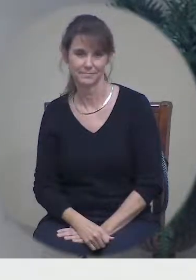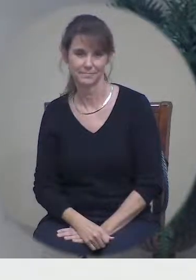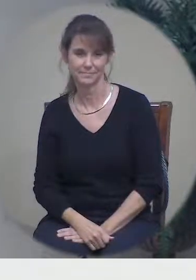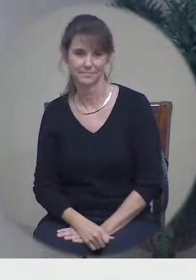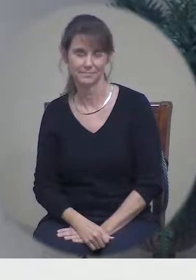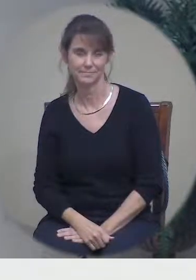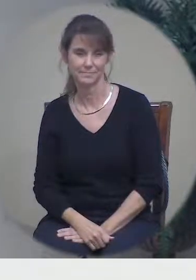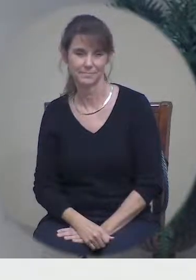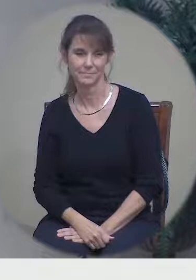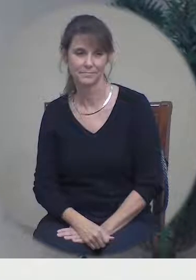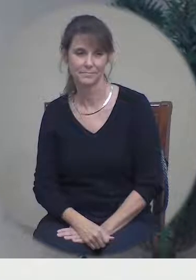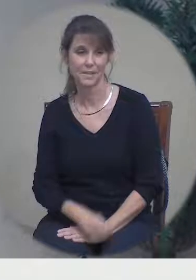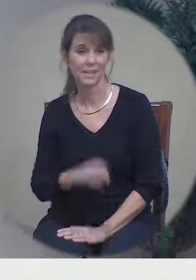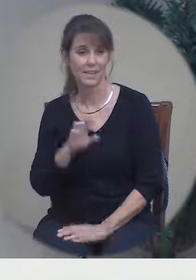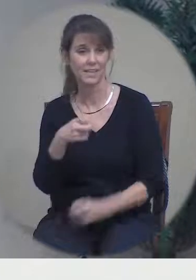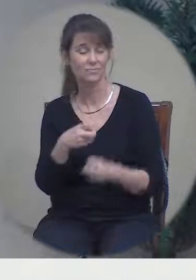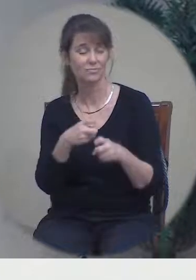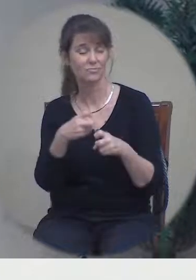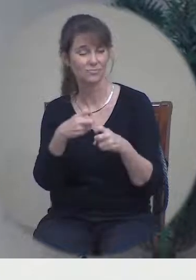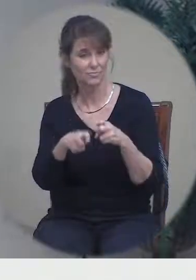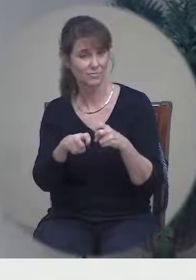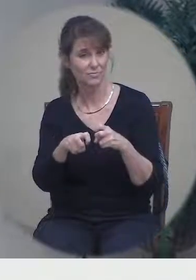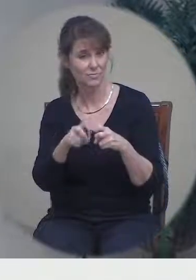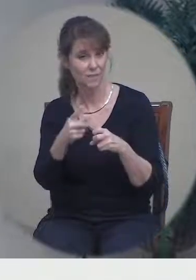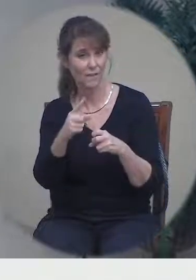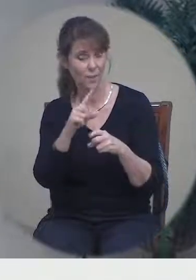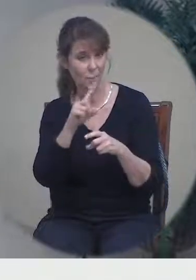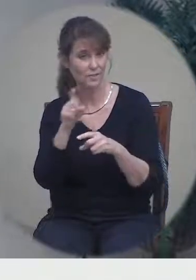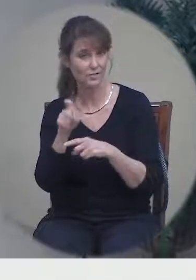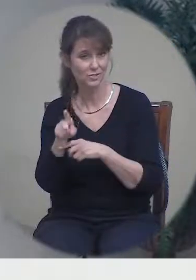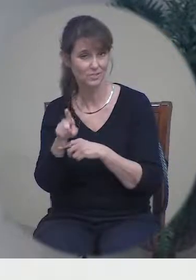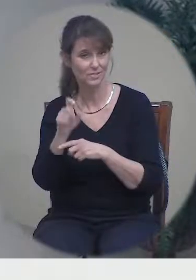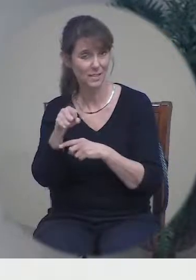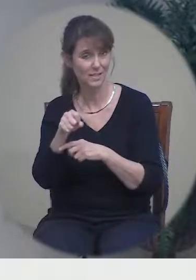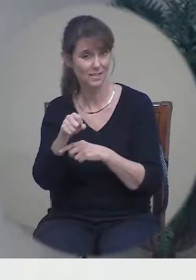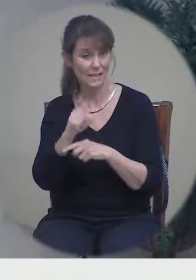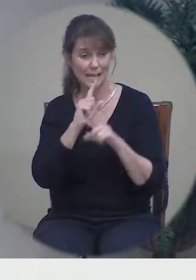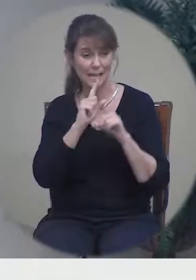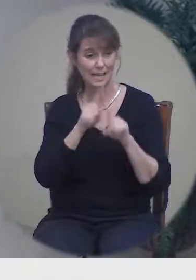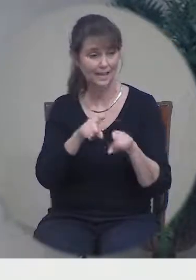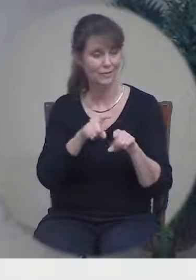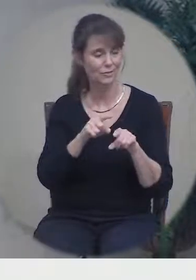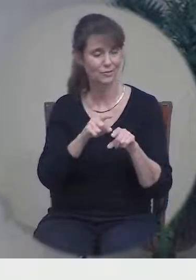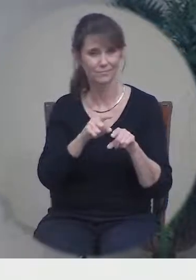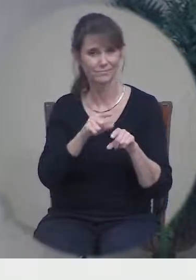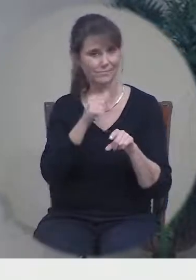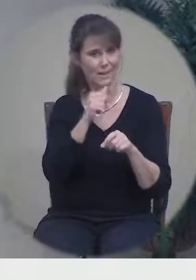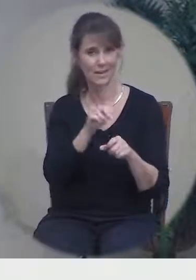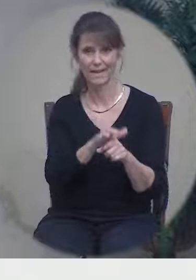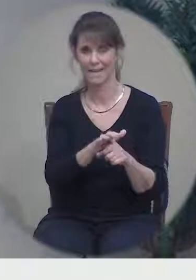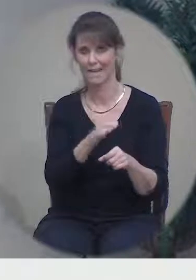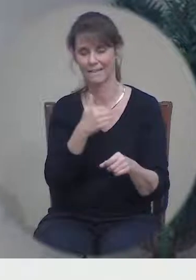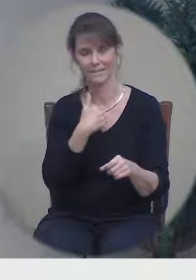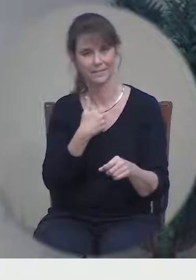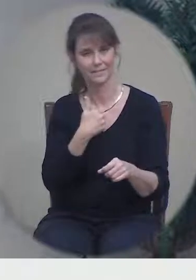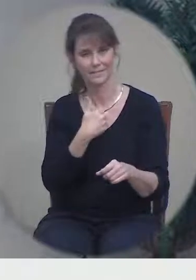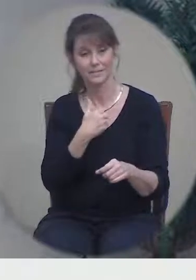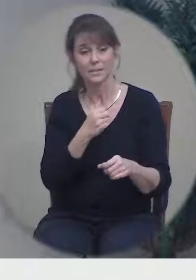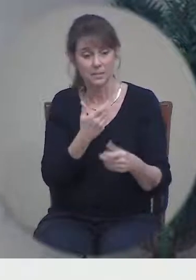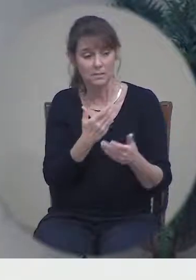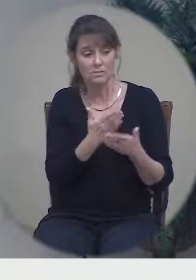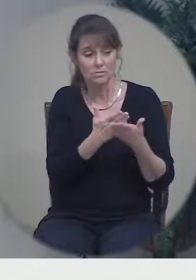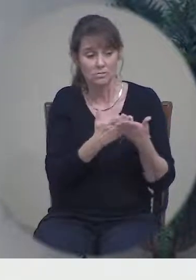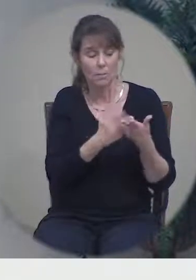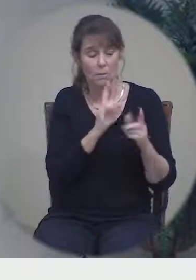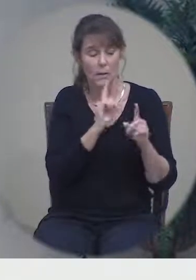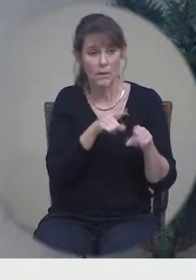that is a tough question, and I don't know that we have all the answers. The answers that we do have are good,